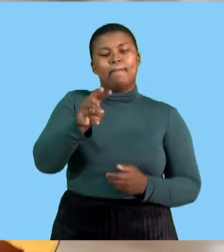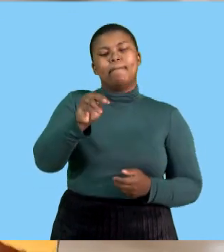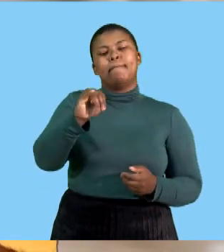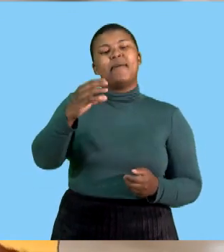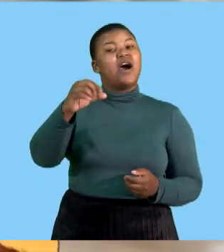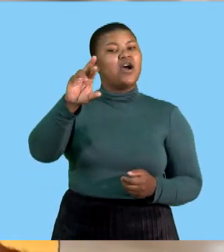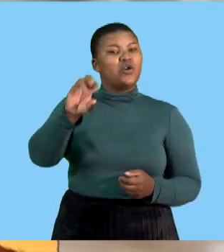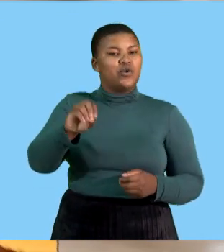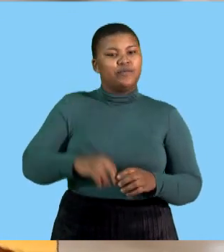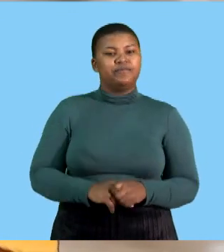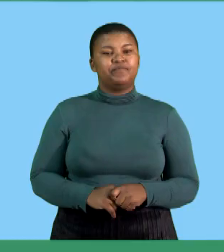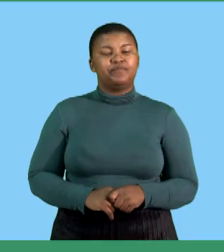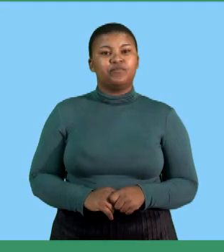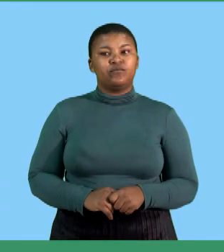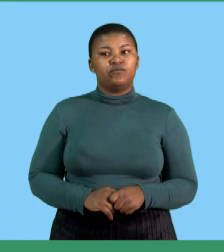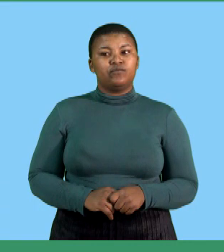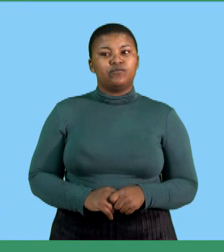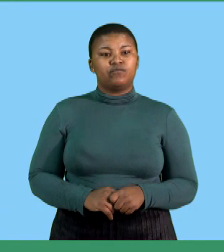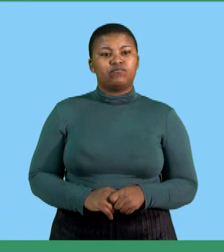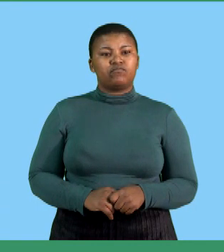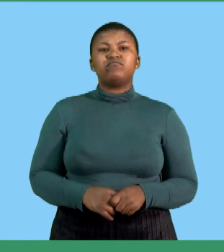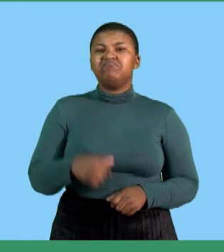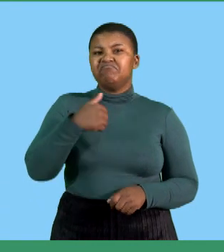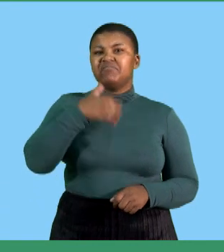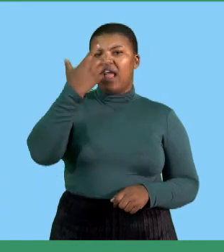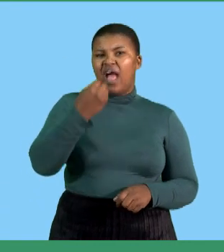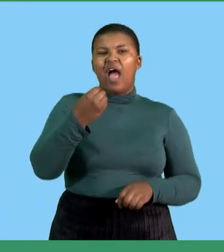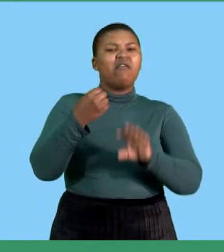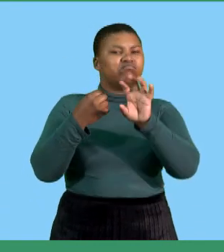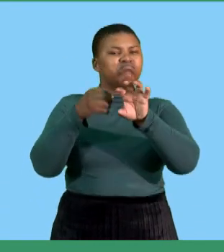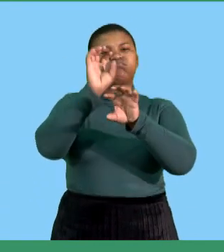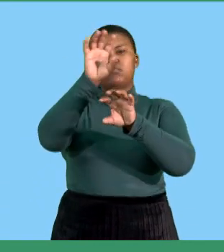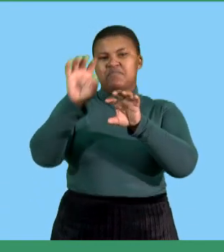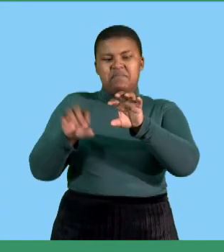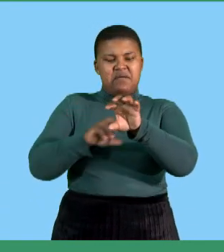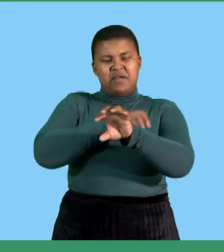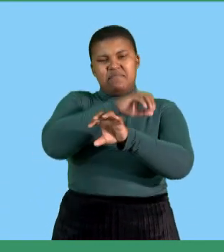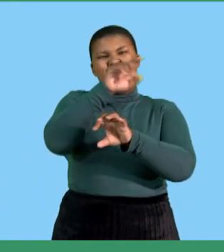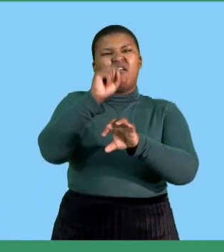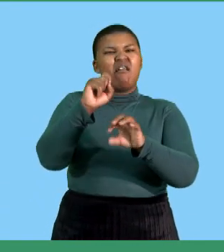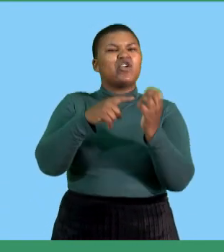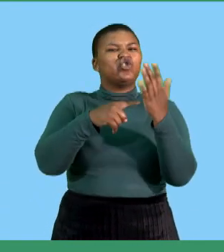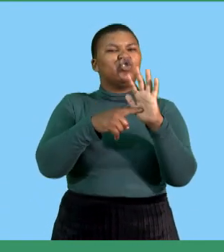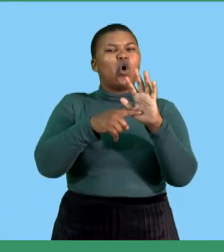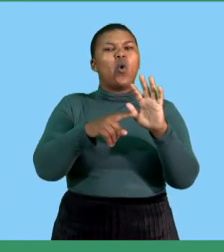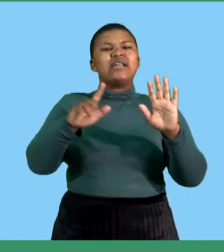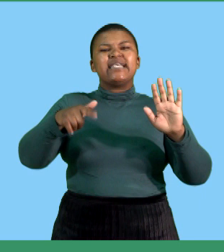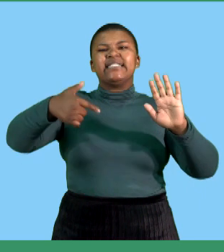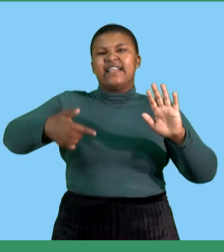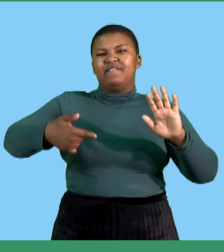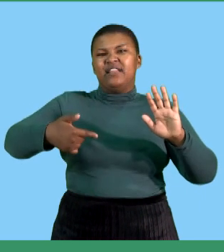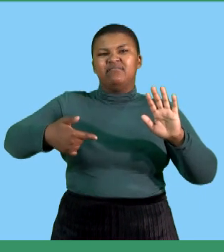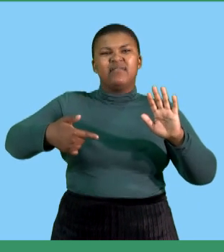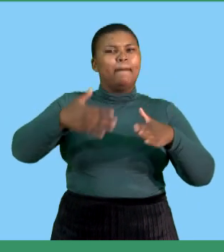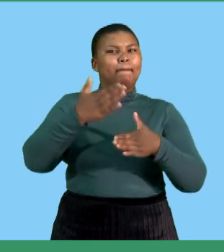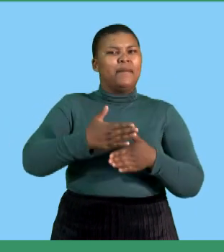microenvironment. So here I have a little diagram which depicts 7 of the 8 business functions. Now, when